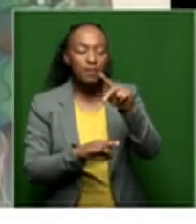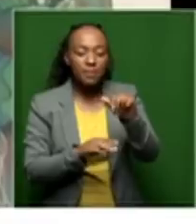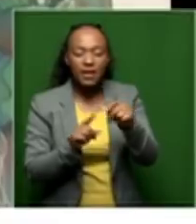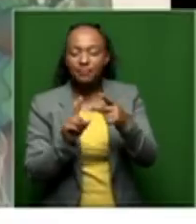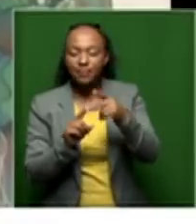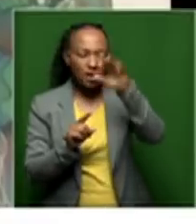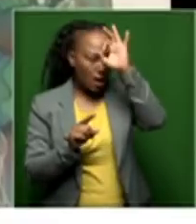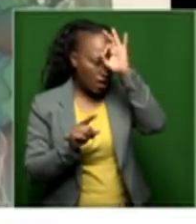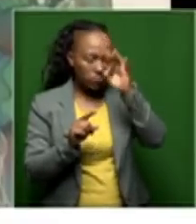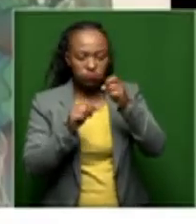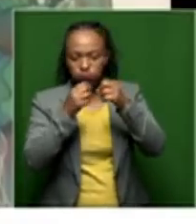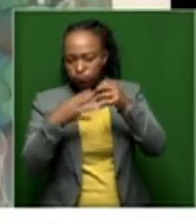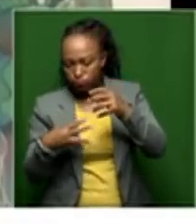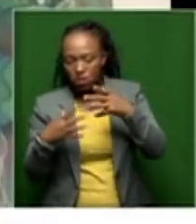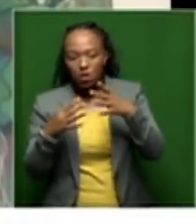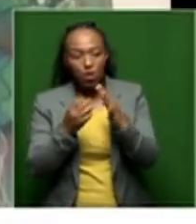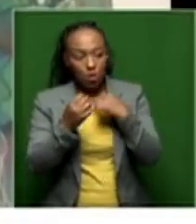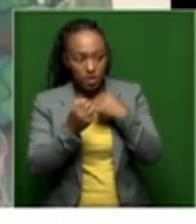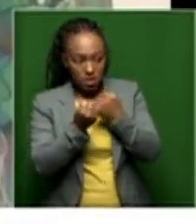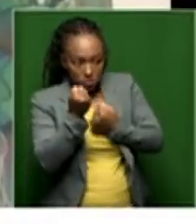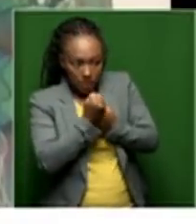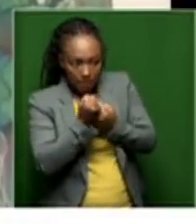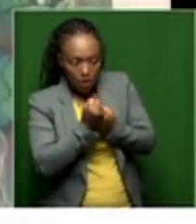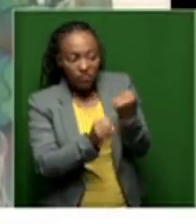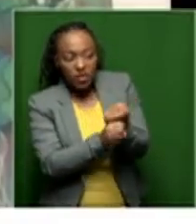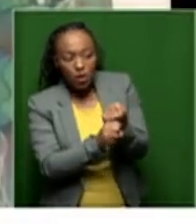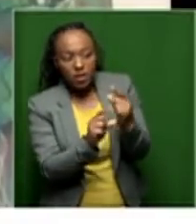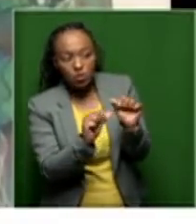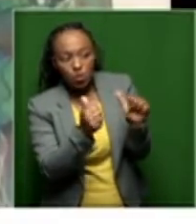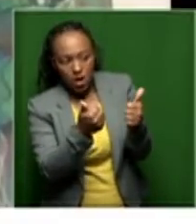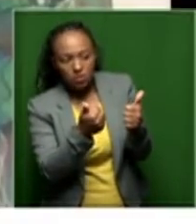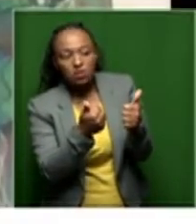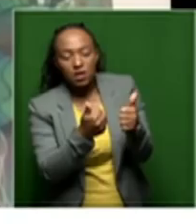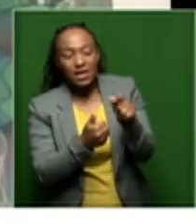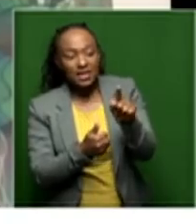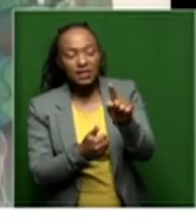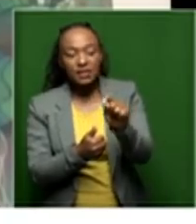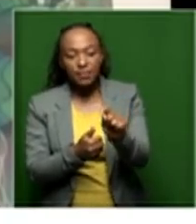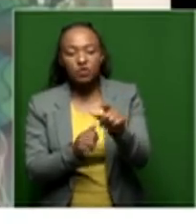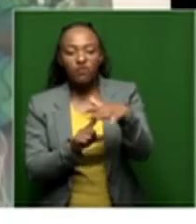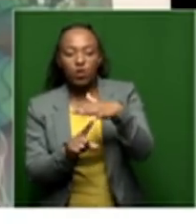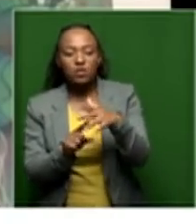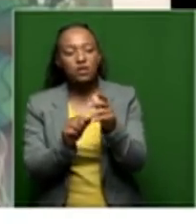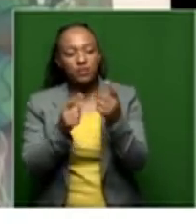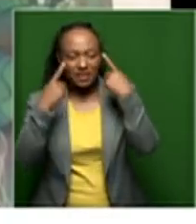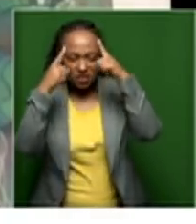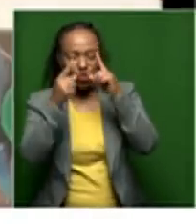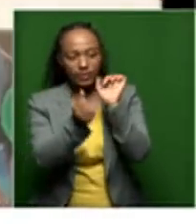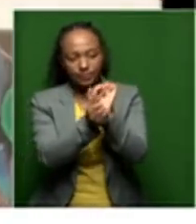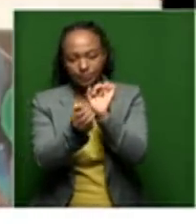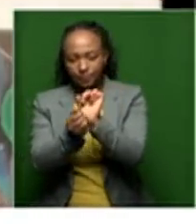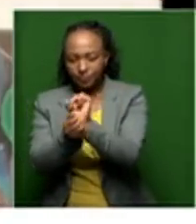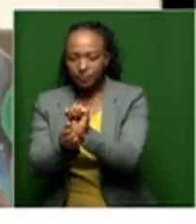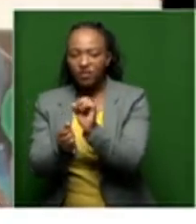our support and appreciation for their good work comes with terms and conditions, and those terms and conditions are successful prosecutions.